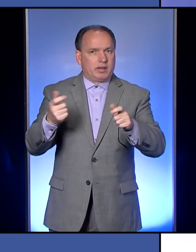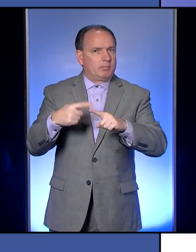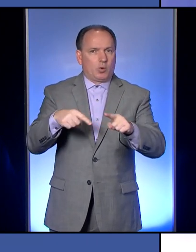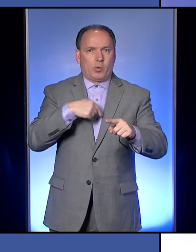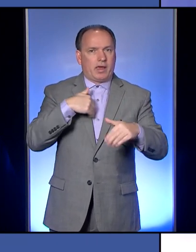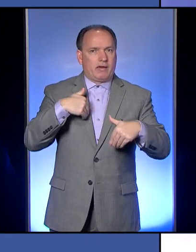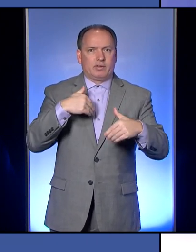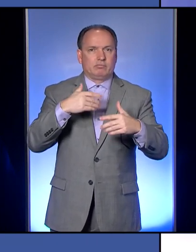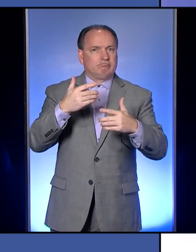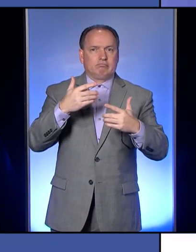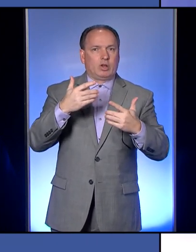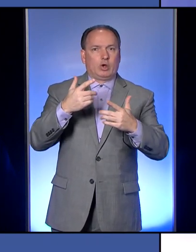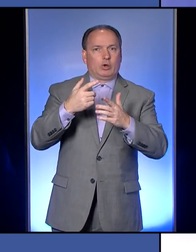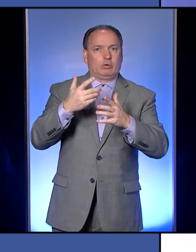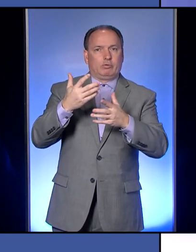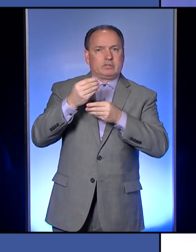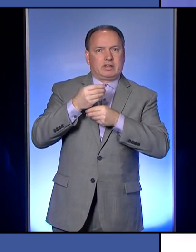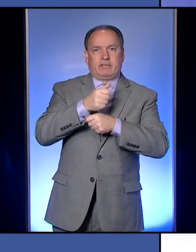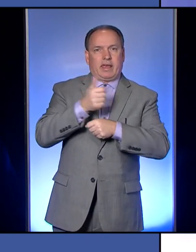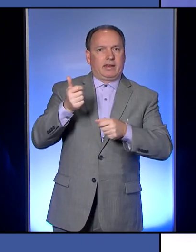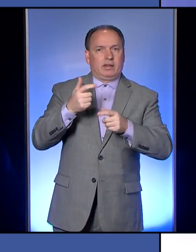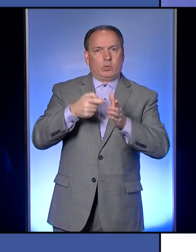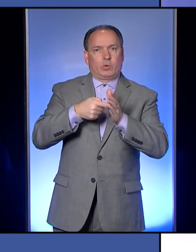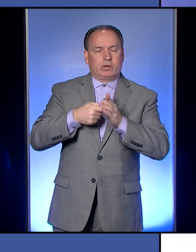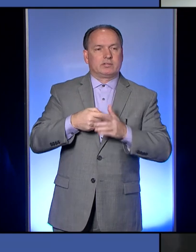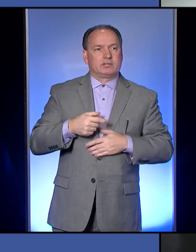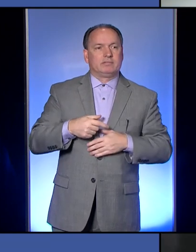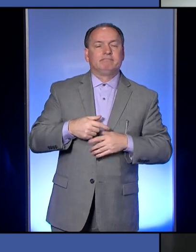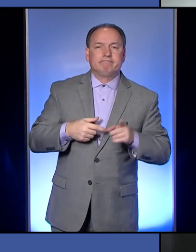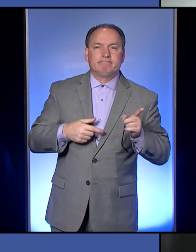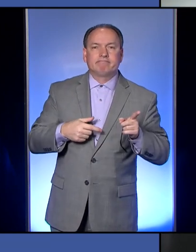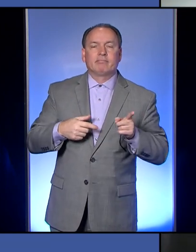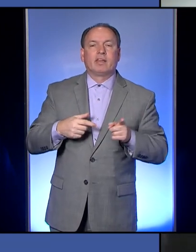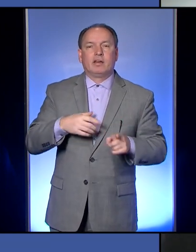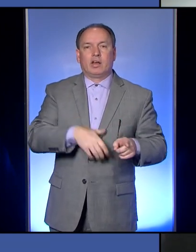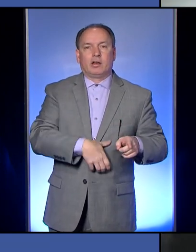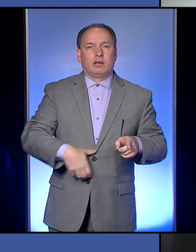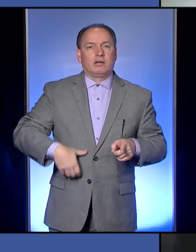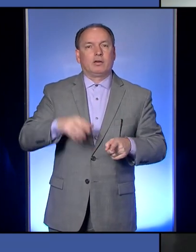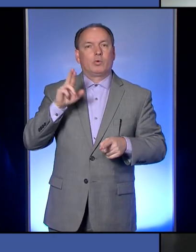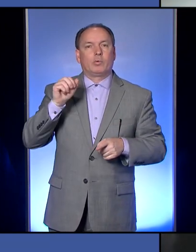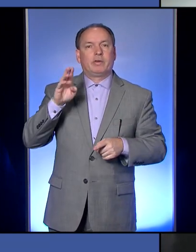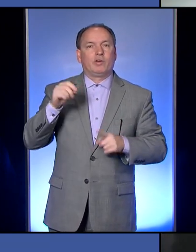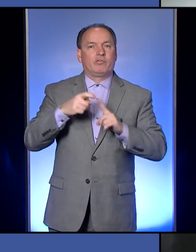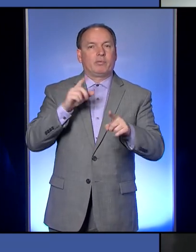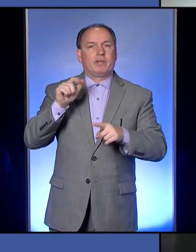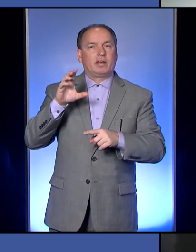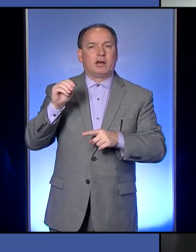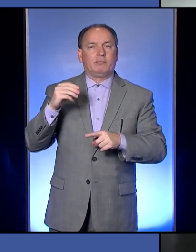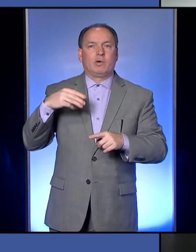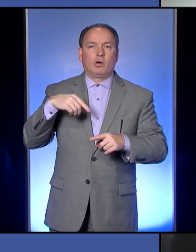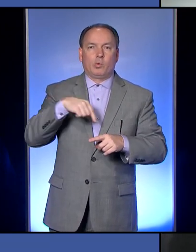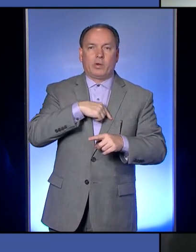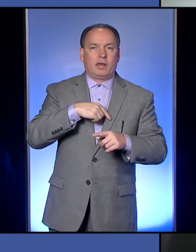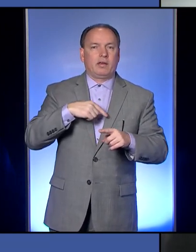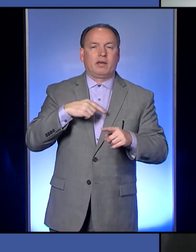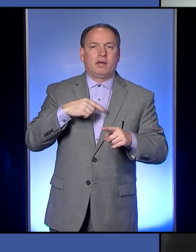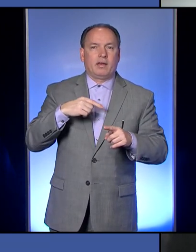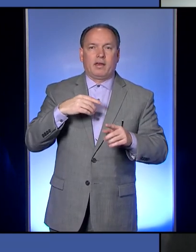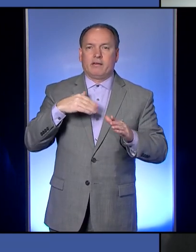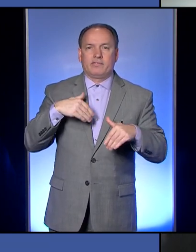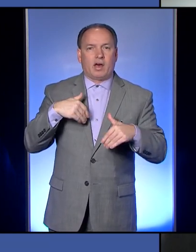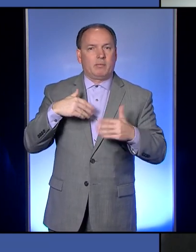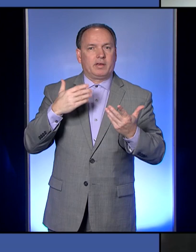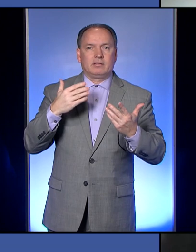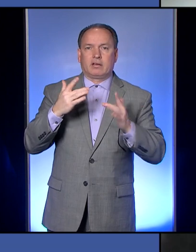this time. This is Father Rubino from Lincoln. We have not either, and we have some questions about the governor's order, but we have not